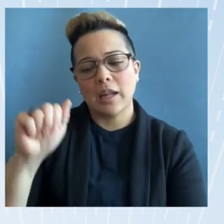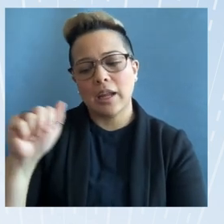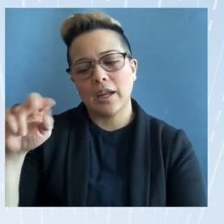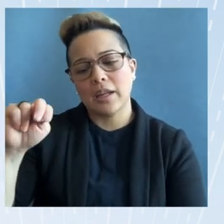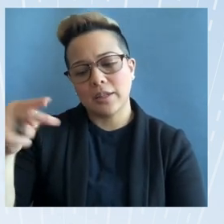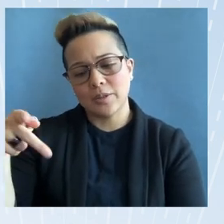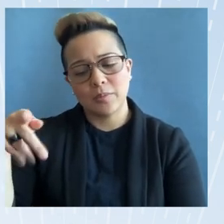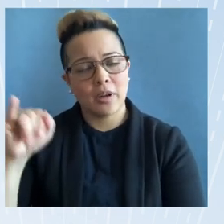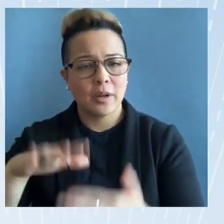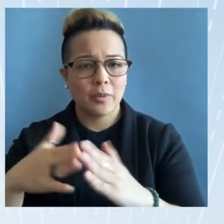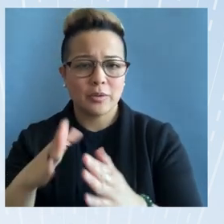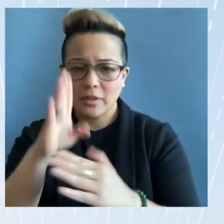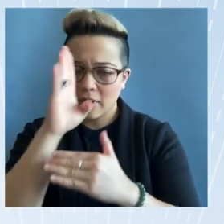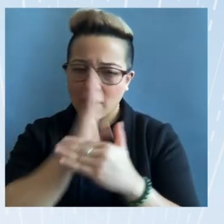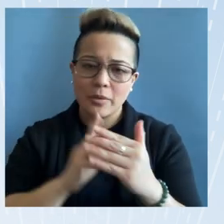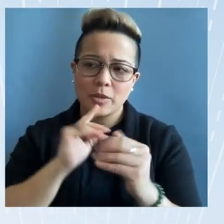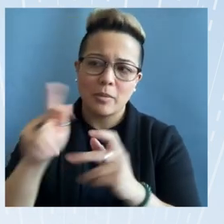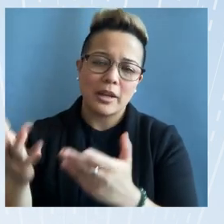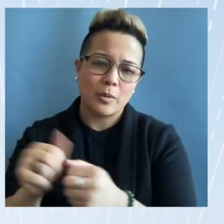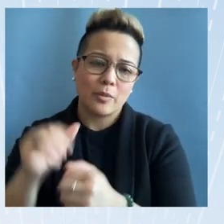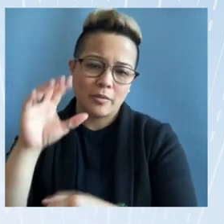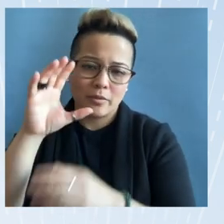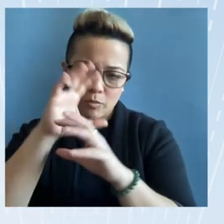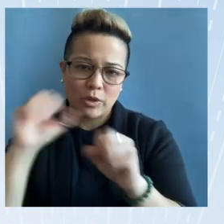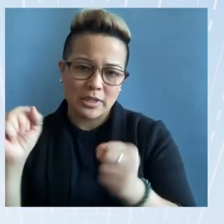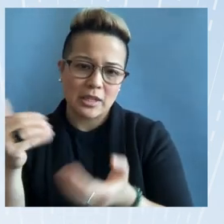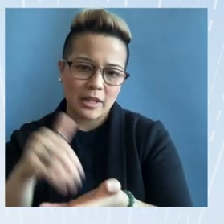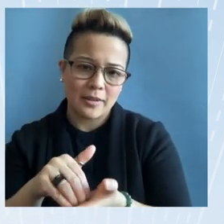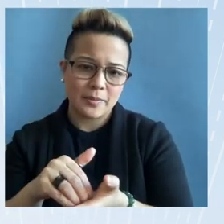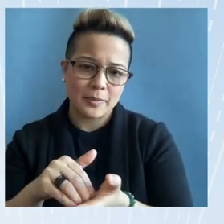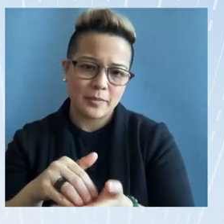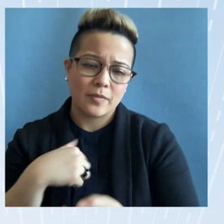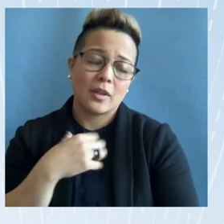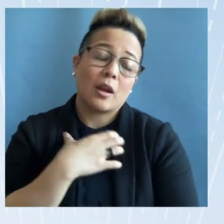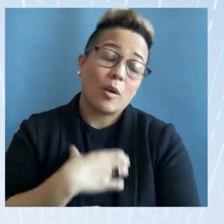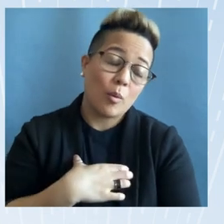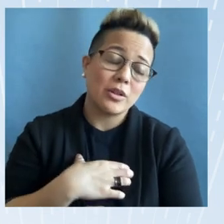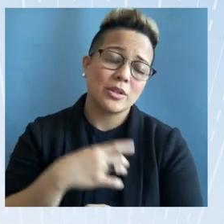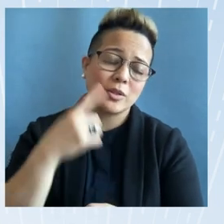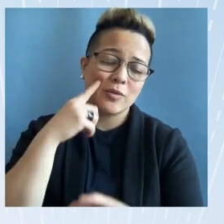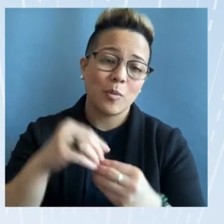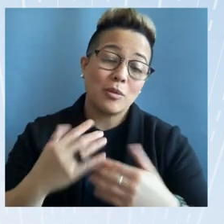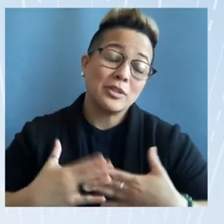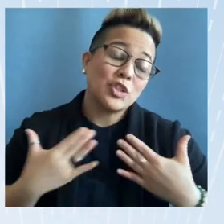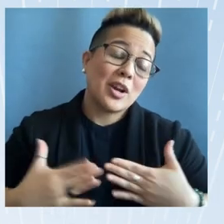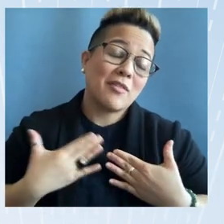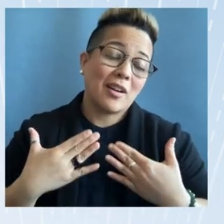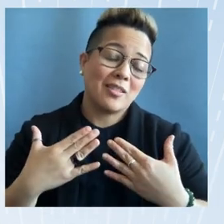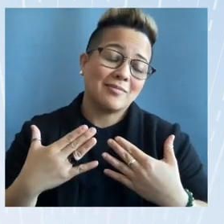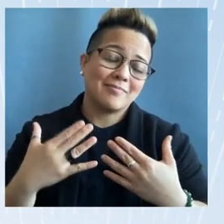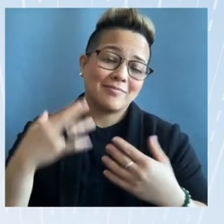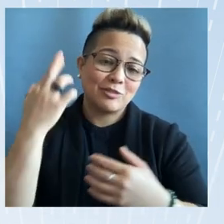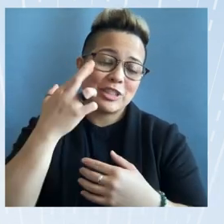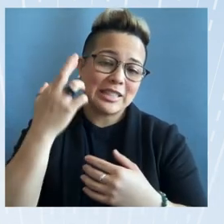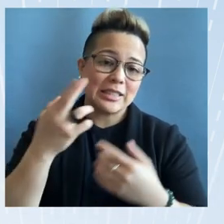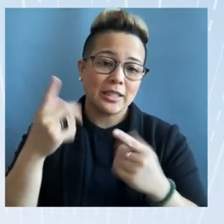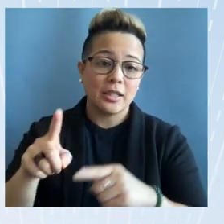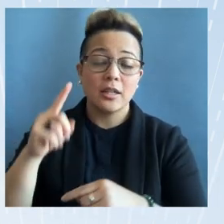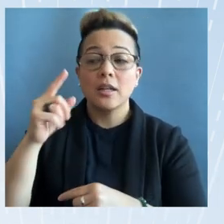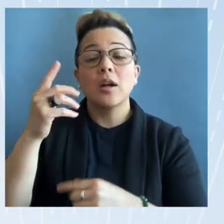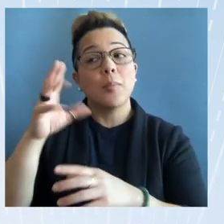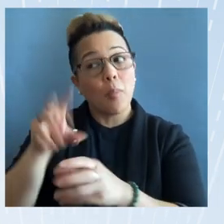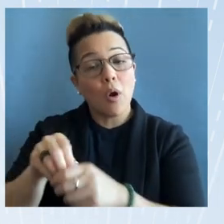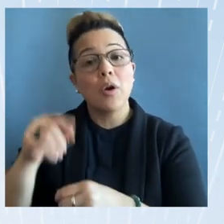humbling to be back here with the president. I wish it was for a more cheerful occasion. However, the president's visit to Monterey Park today